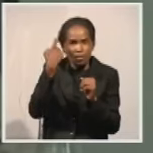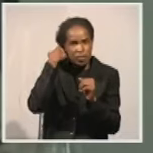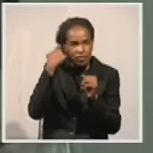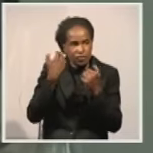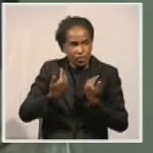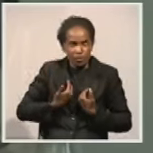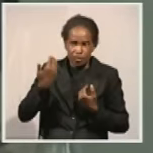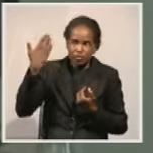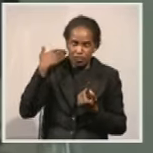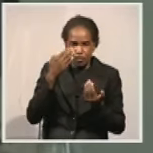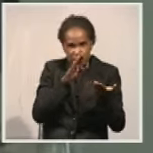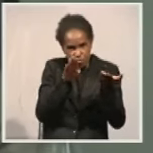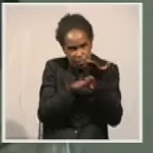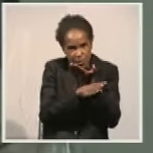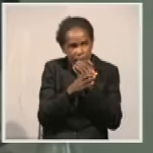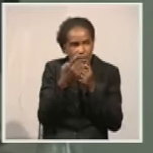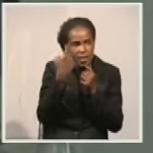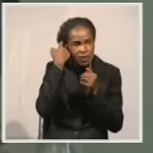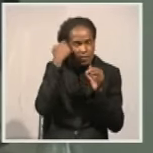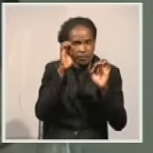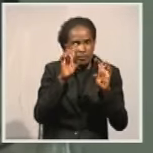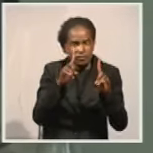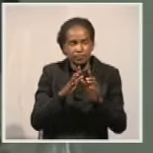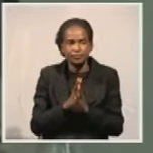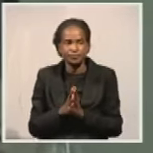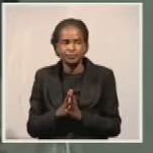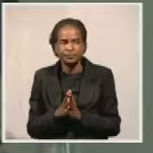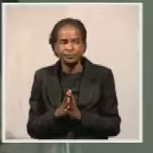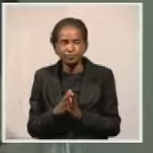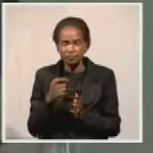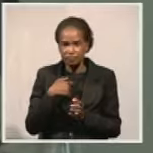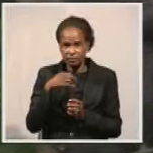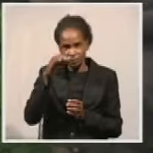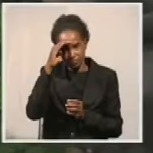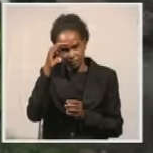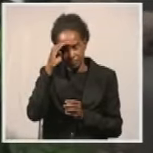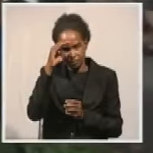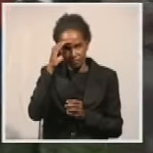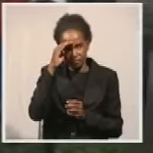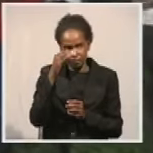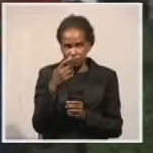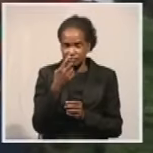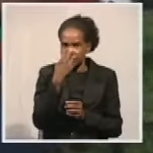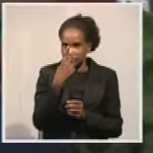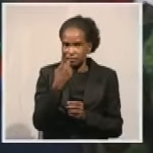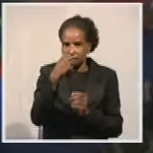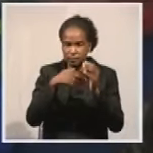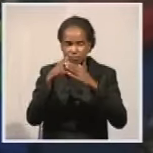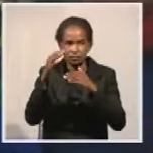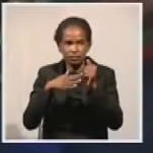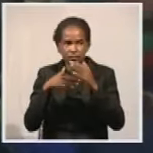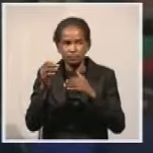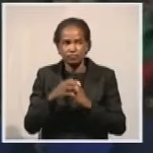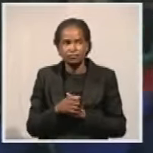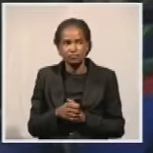and I had to look for that, and I found one building, government building, so